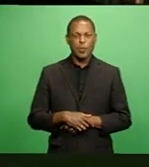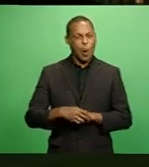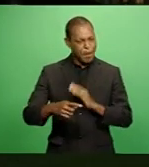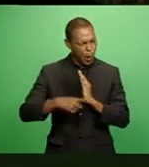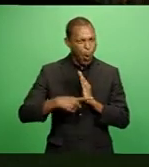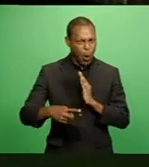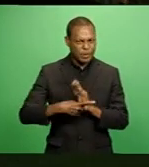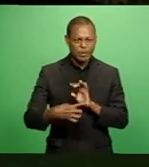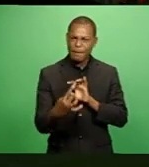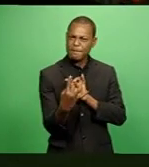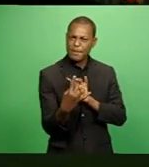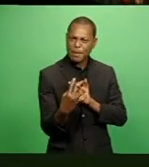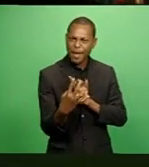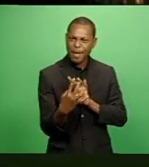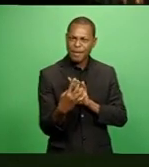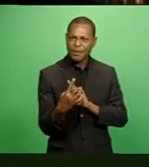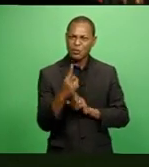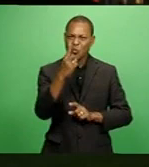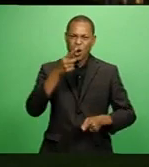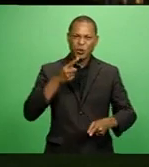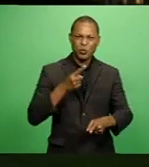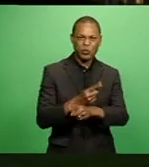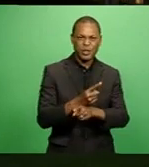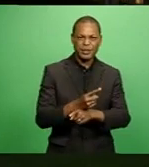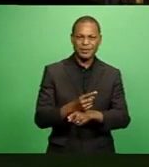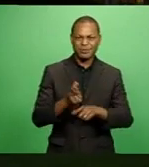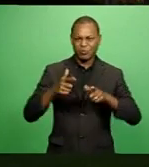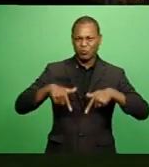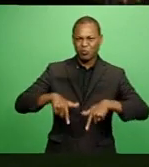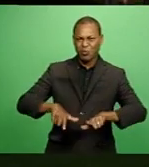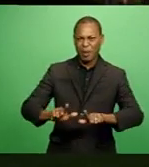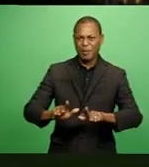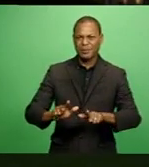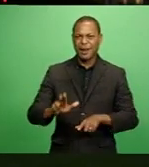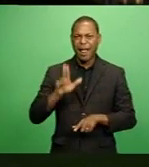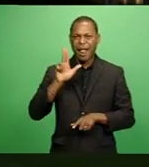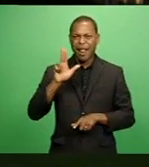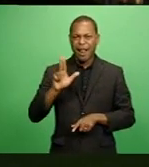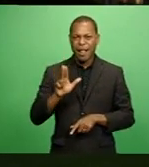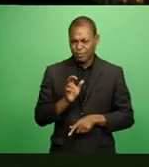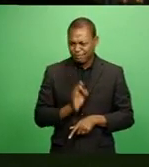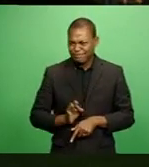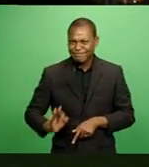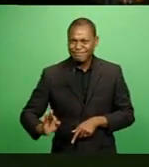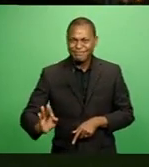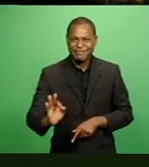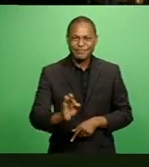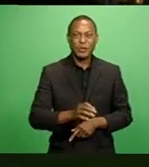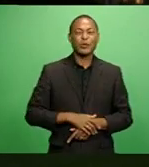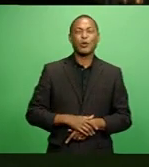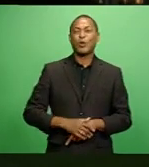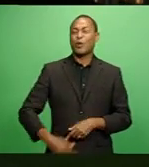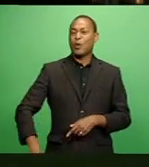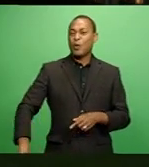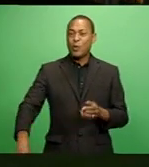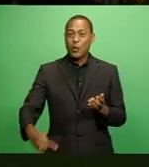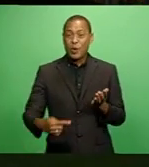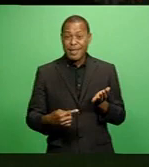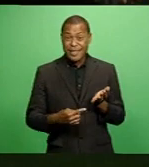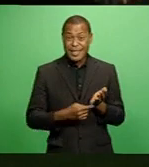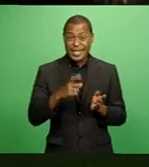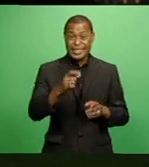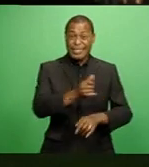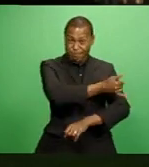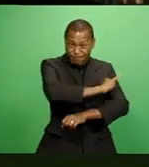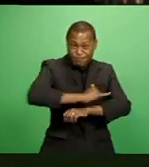feedback following a week-long trip to 7 islands in the Lao group. She says during TCASA there was a lack of